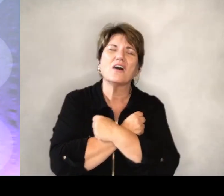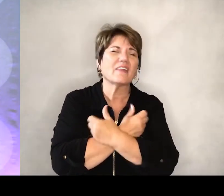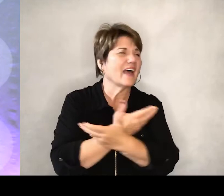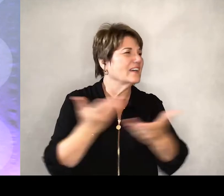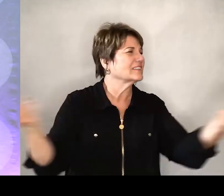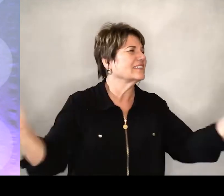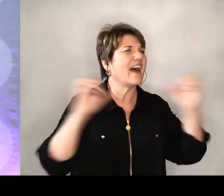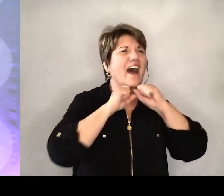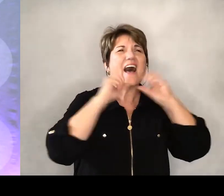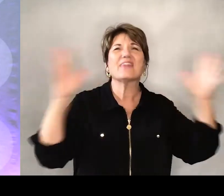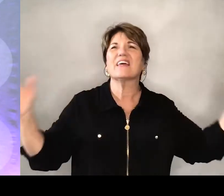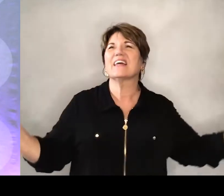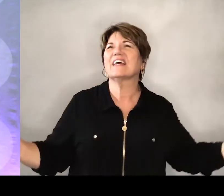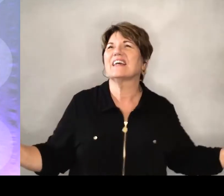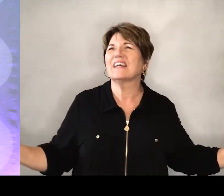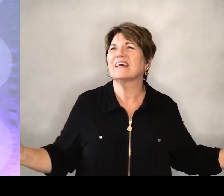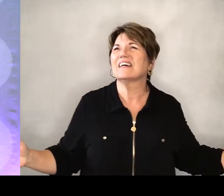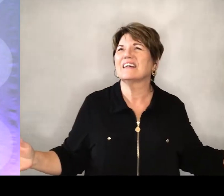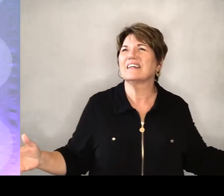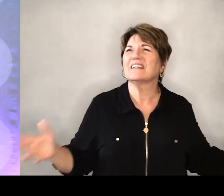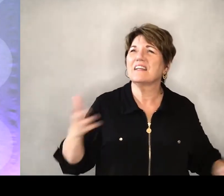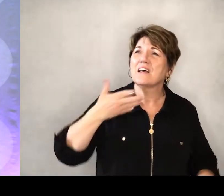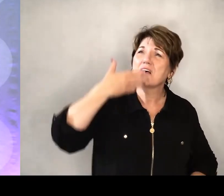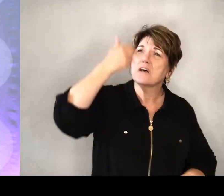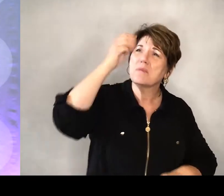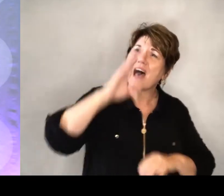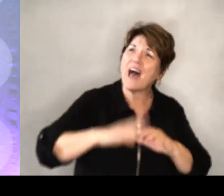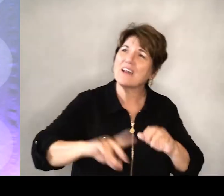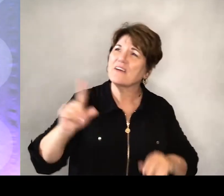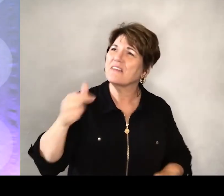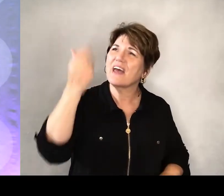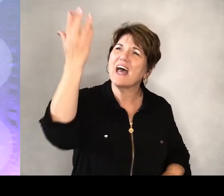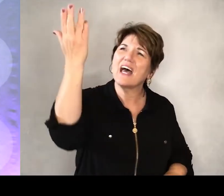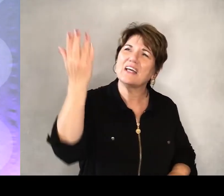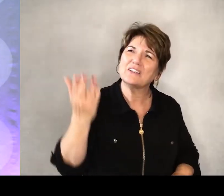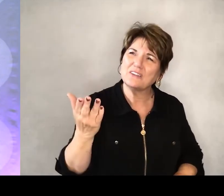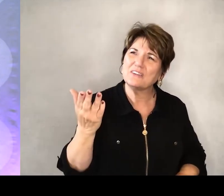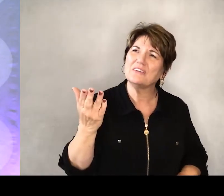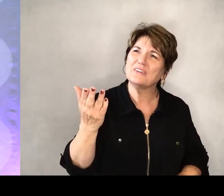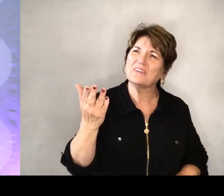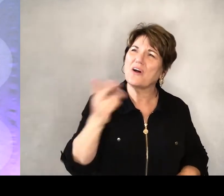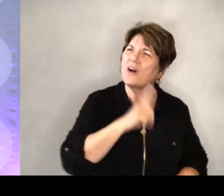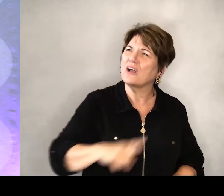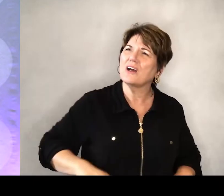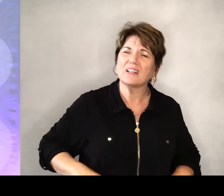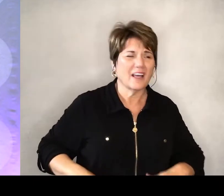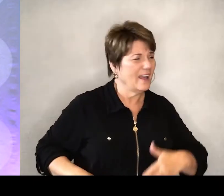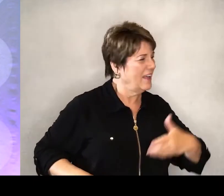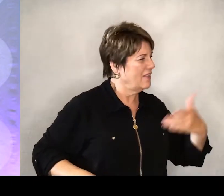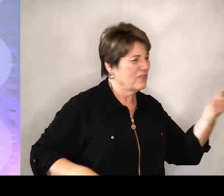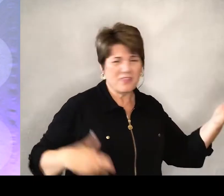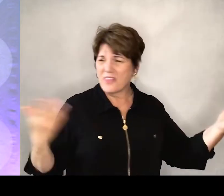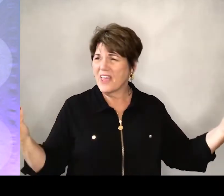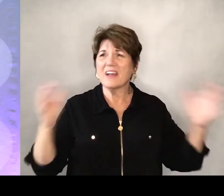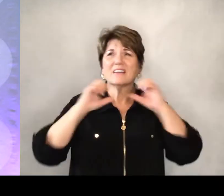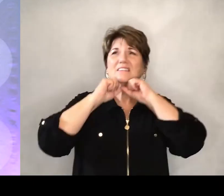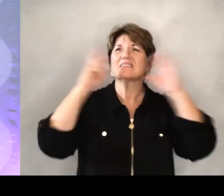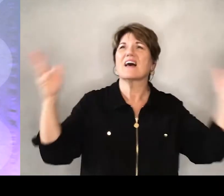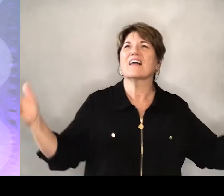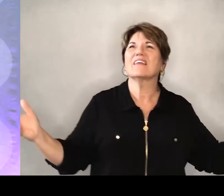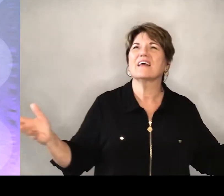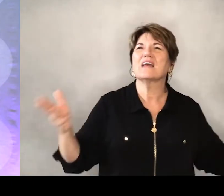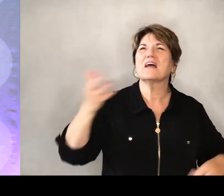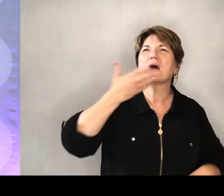love. Oh, there's nothing better than you, Lord. There's nothing